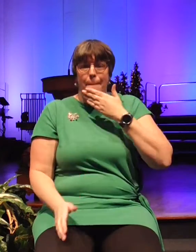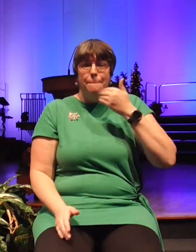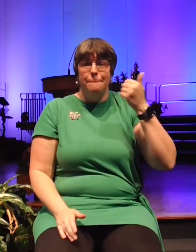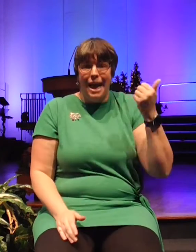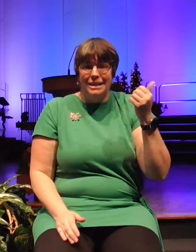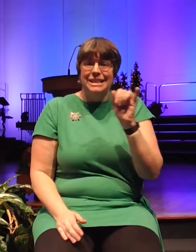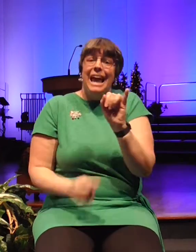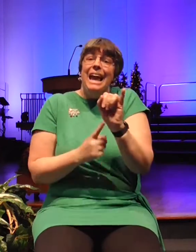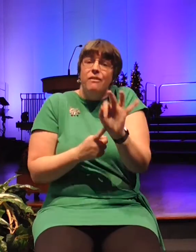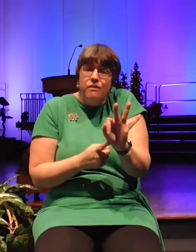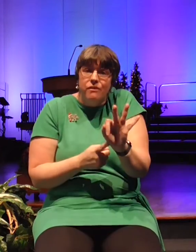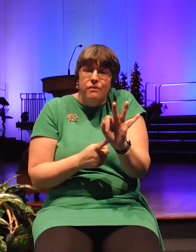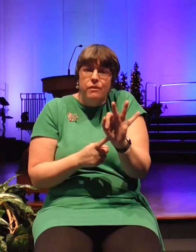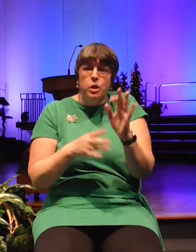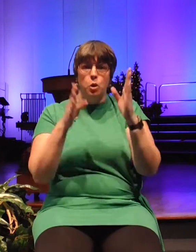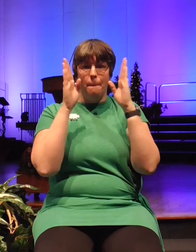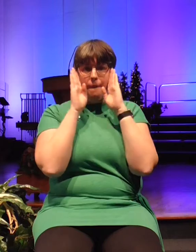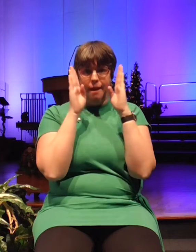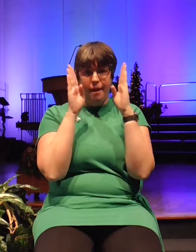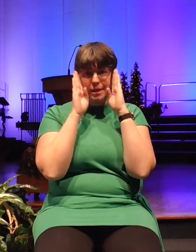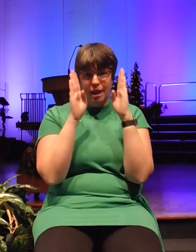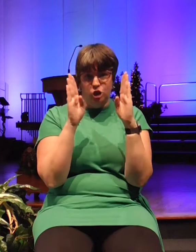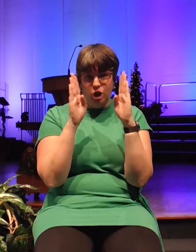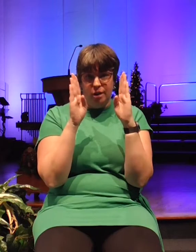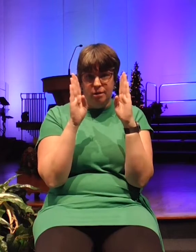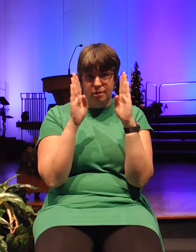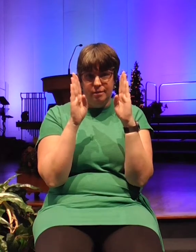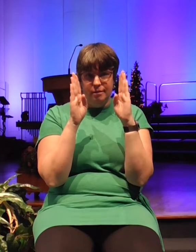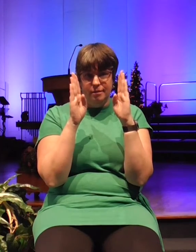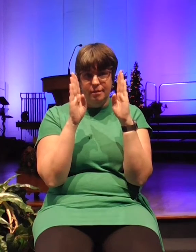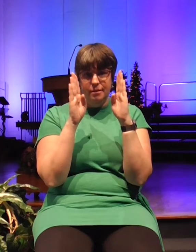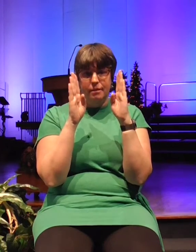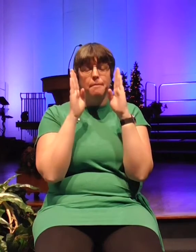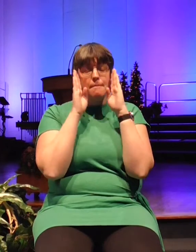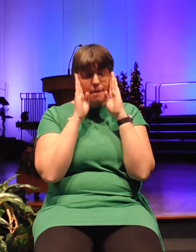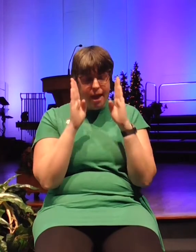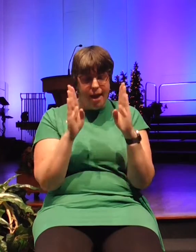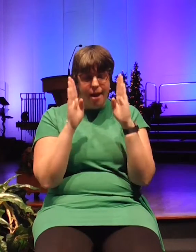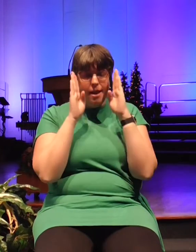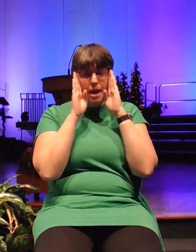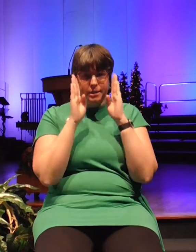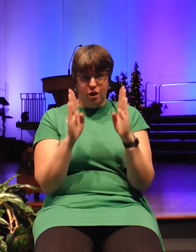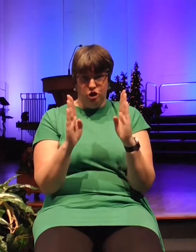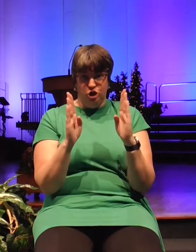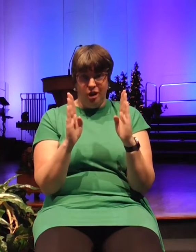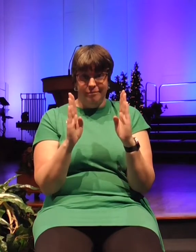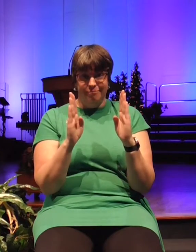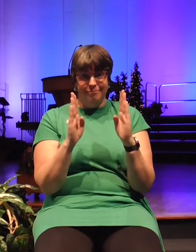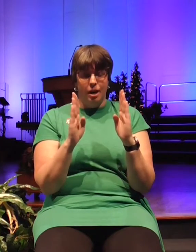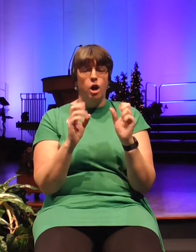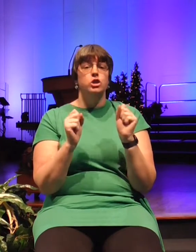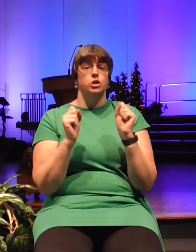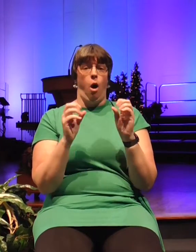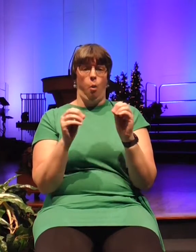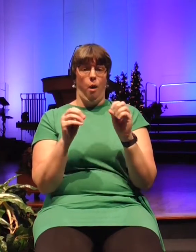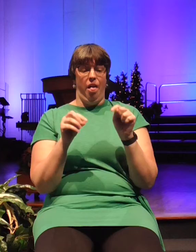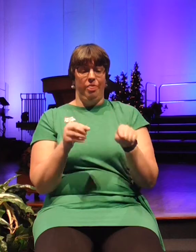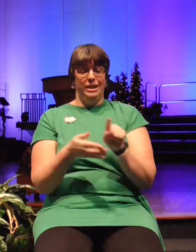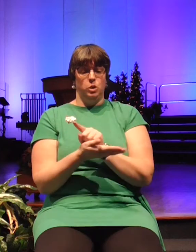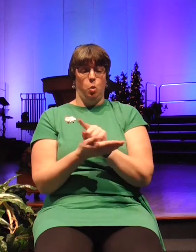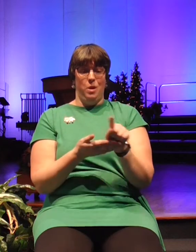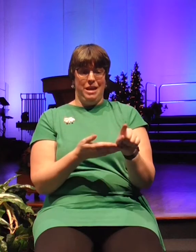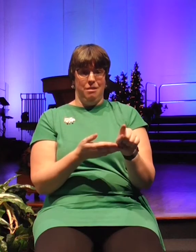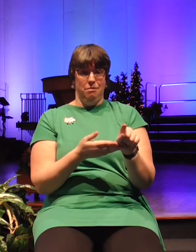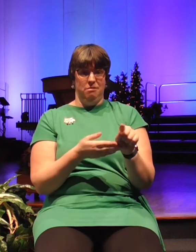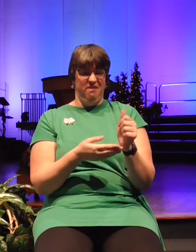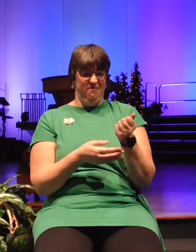pay close attention. Pay close attention. So, this week, these